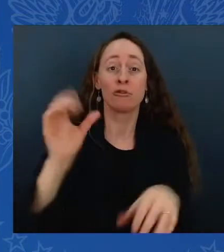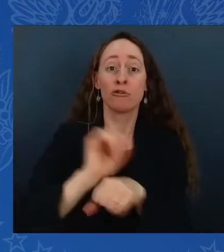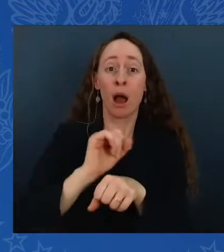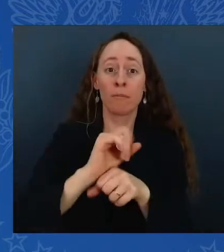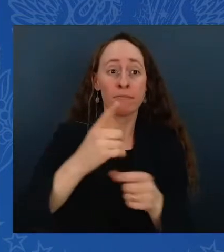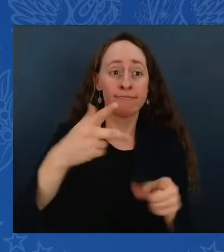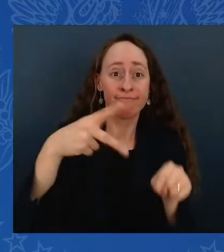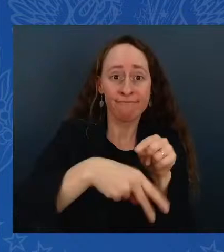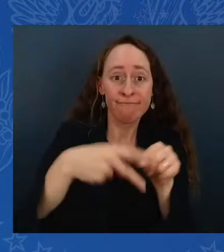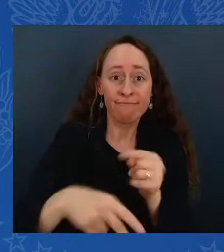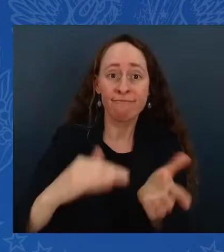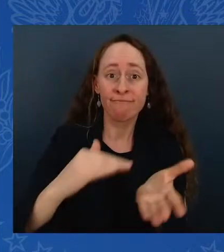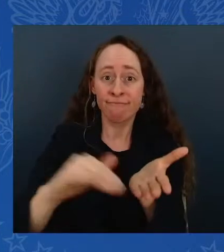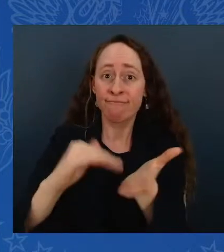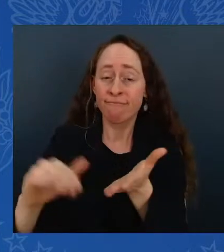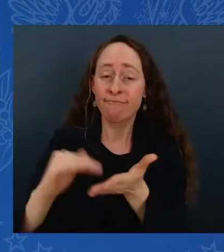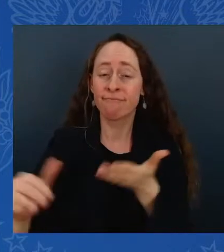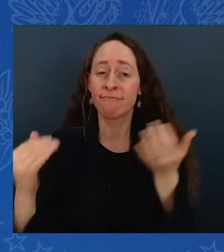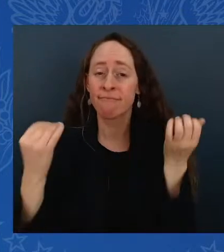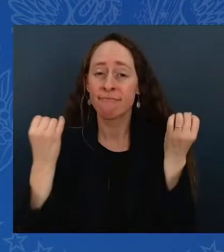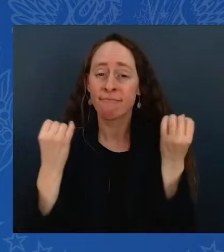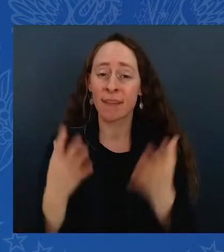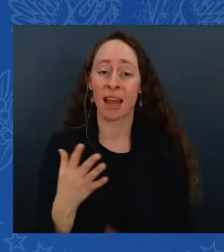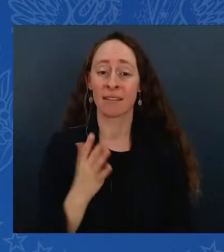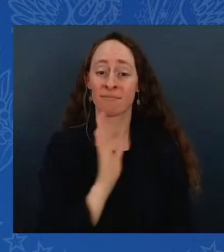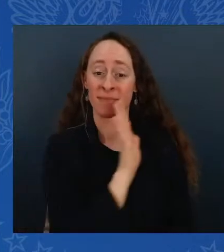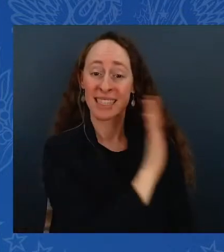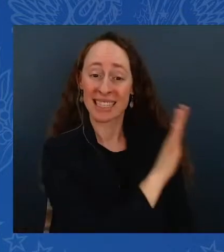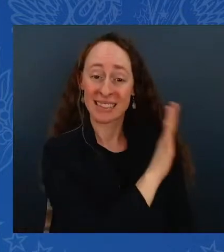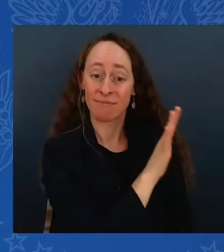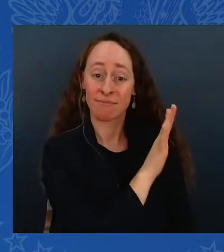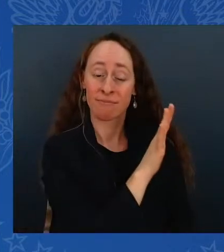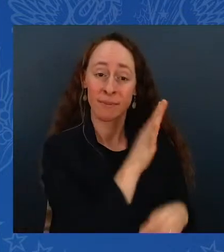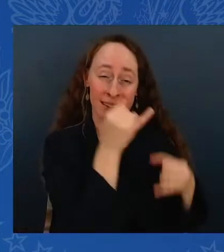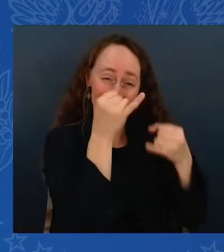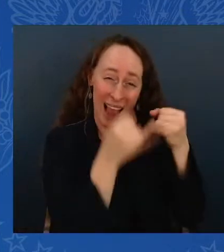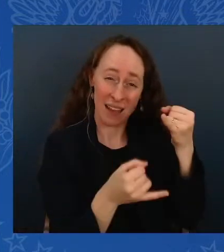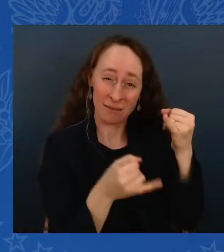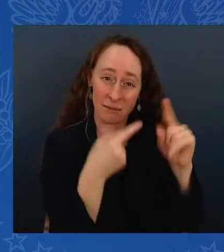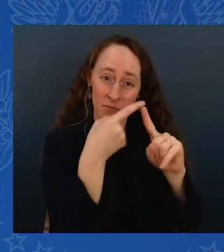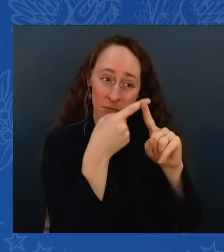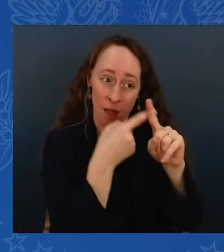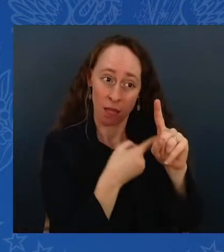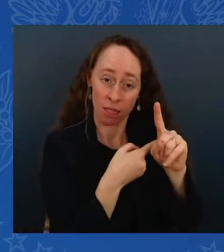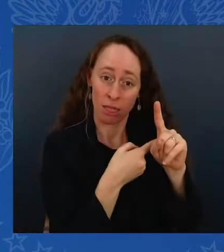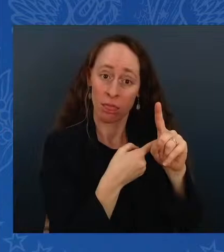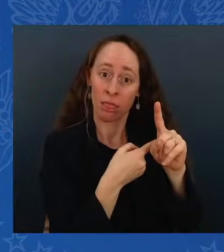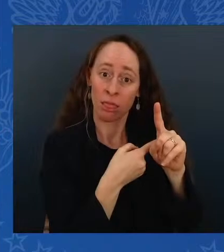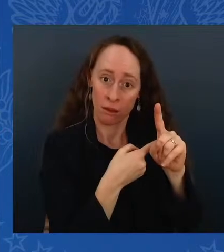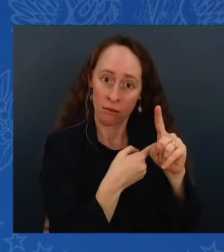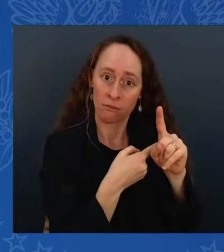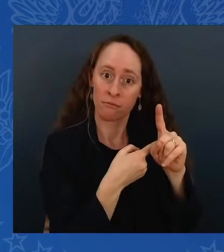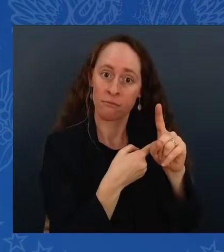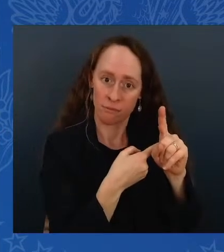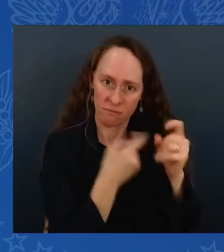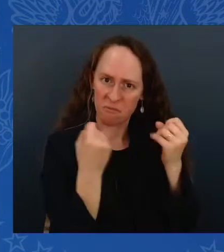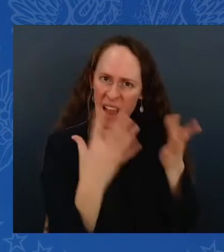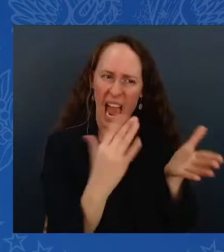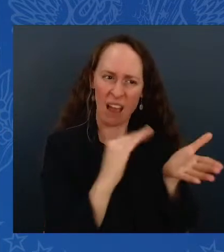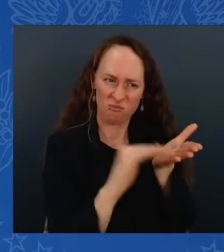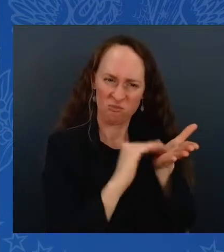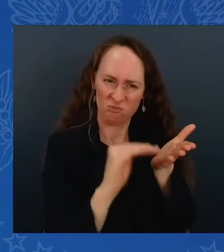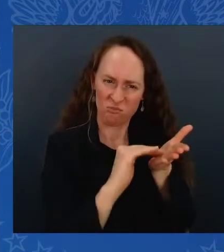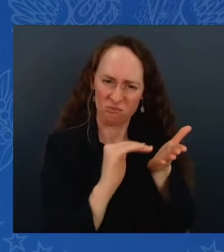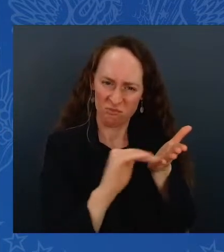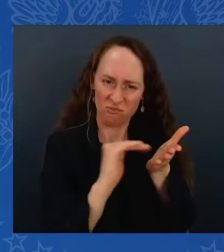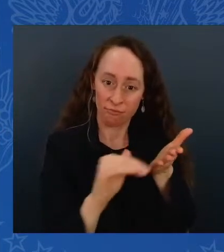of his failed term was the last month our economy lost jobs. On my watch, the economy has created jobs every single